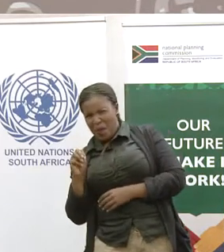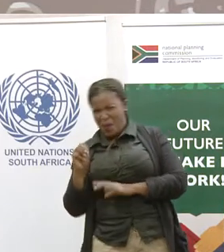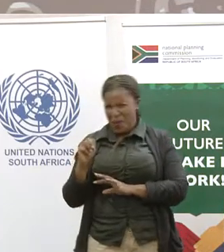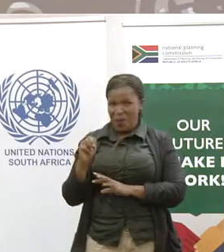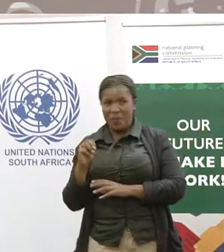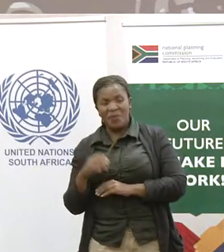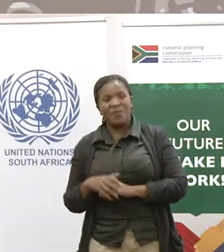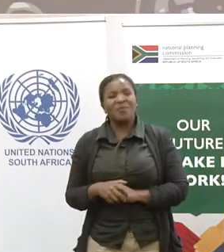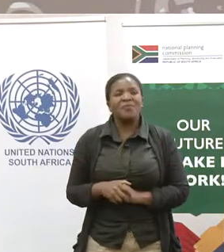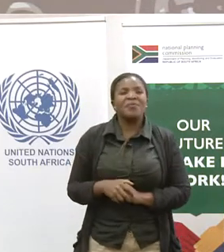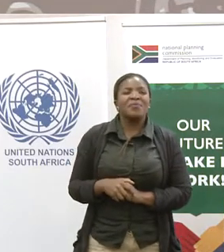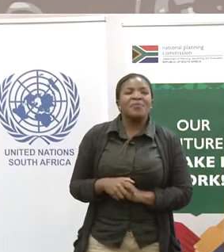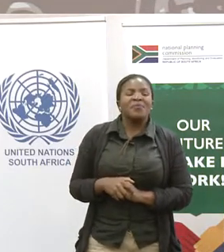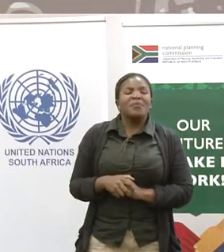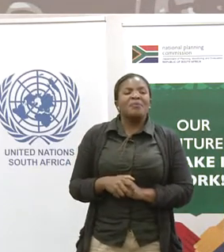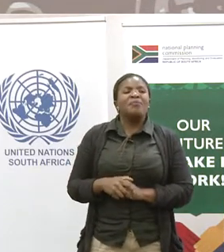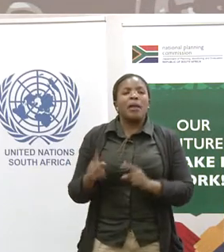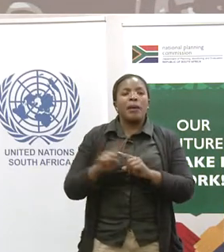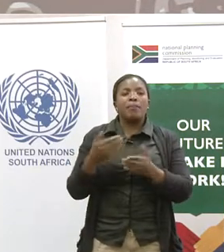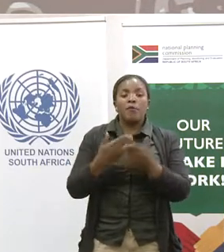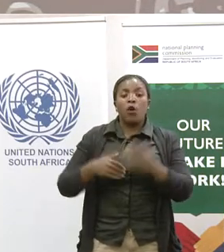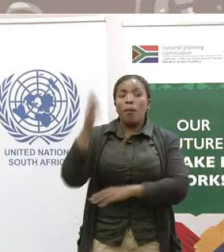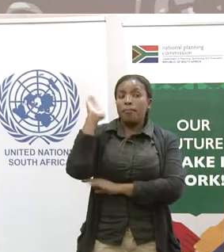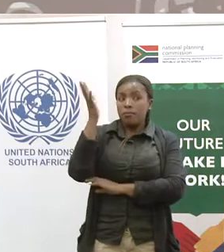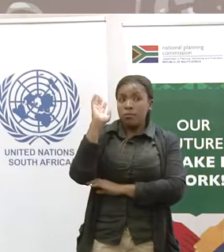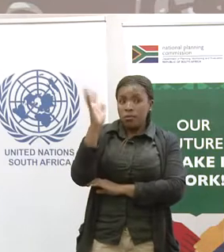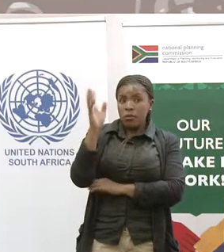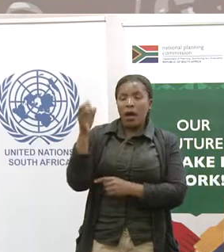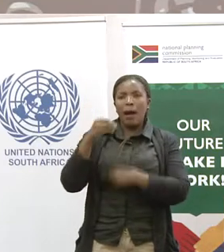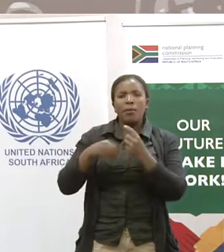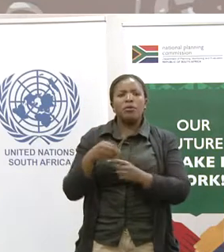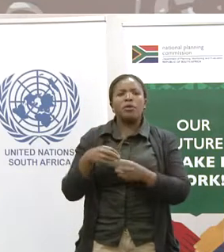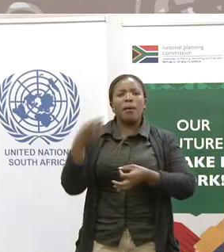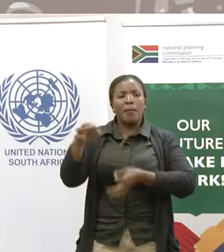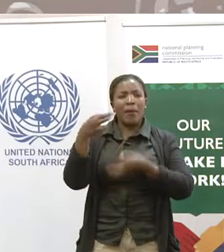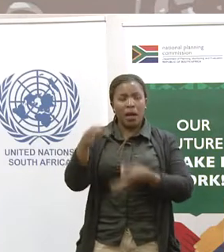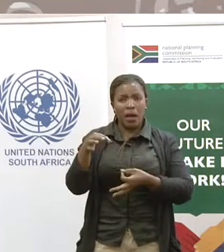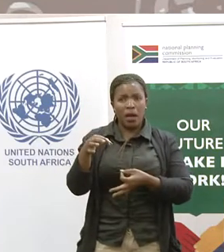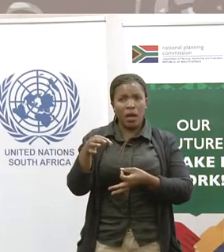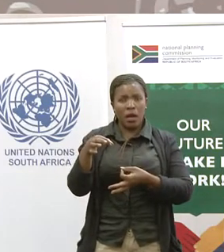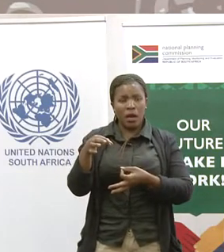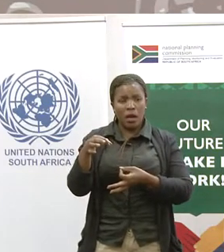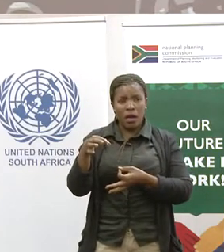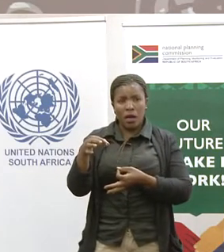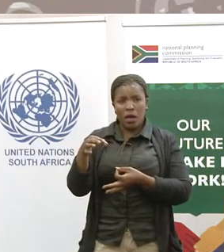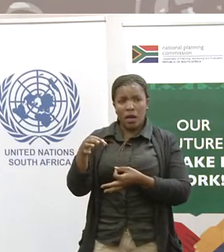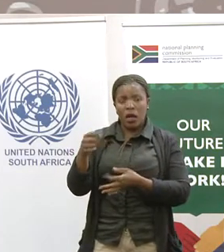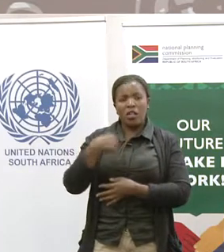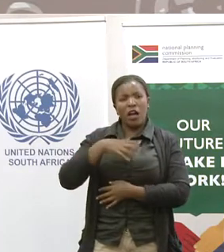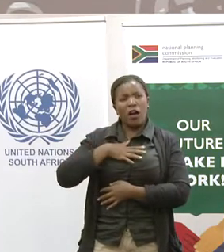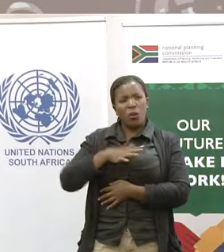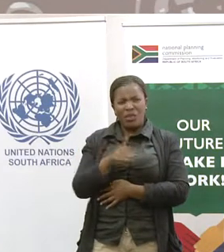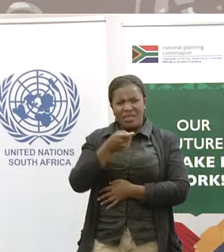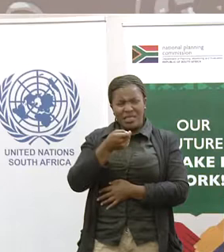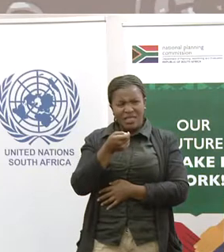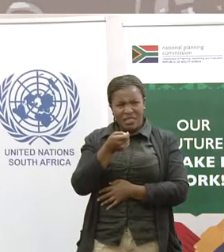I think before we get to the presentation of the position paper, I'd like to just